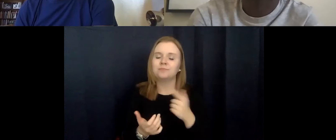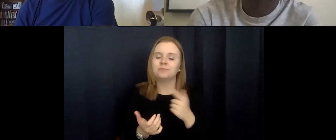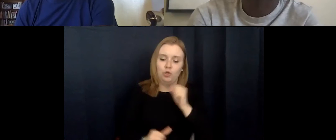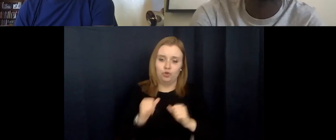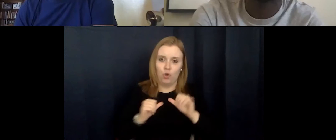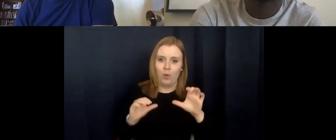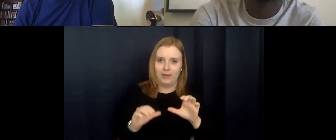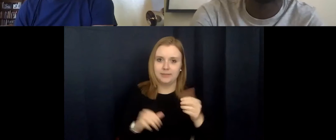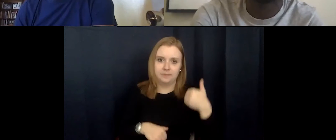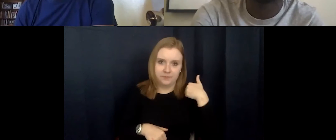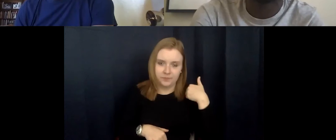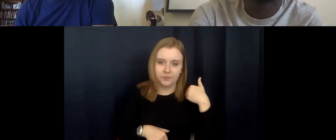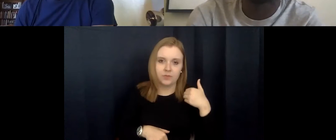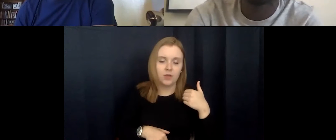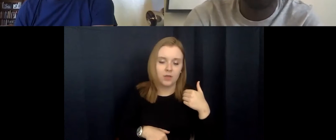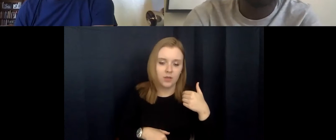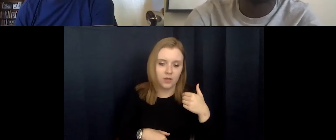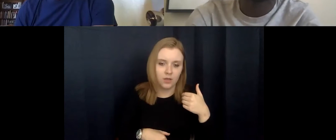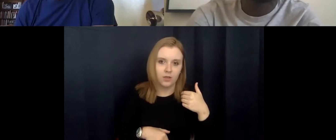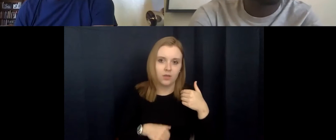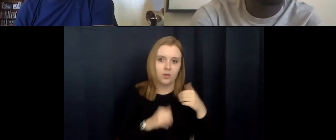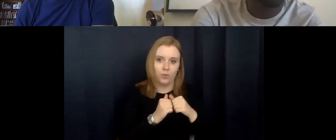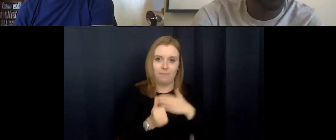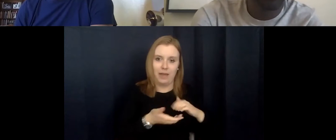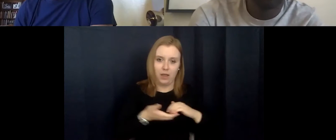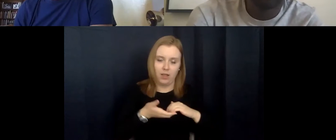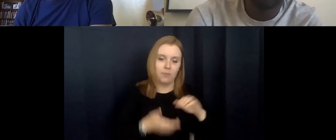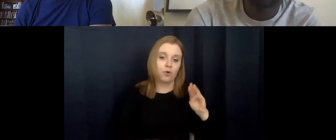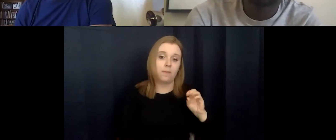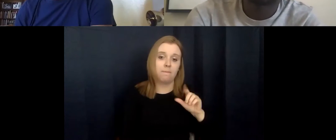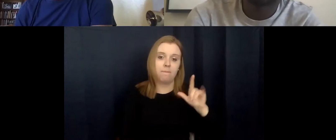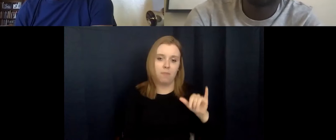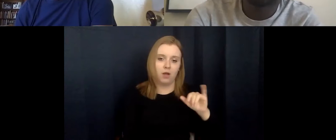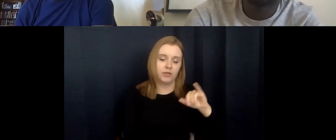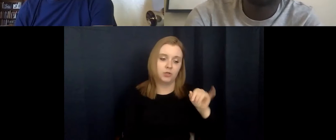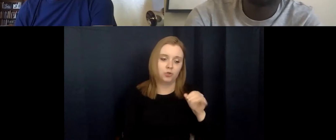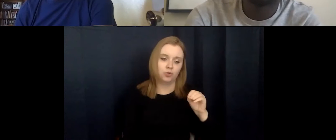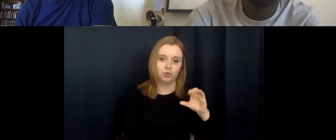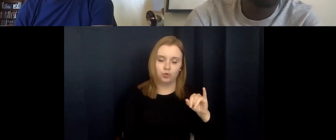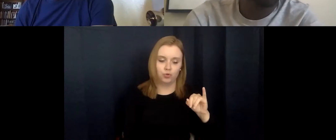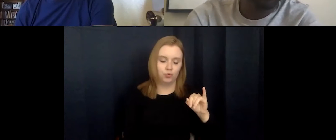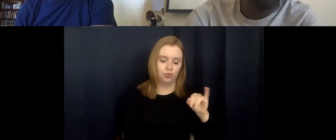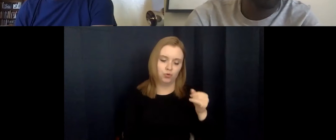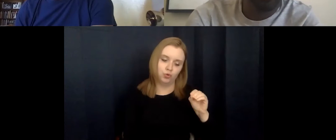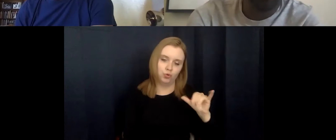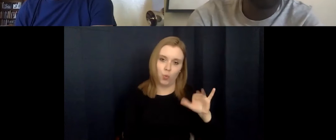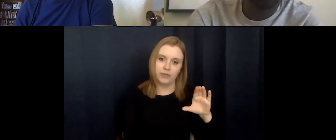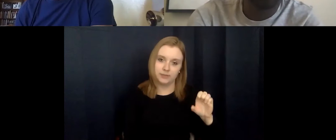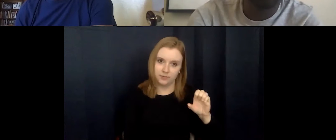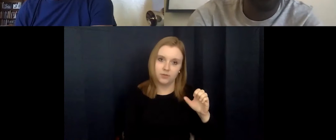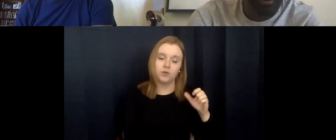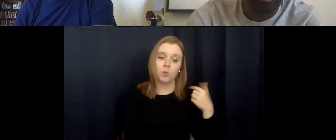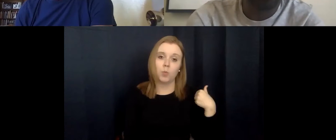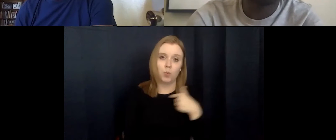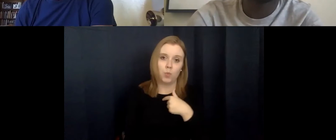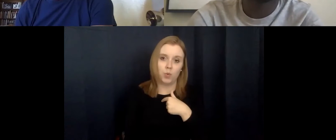dance space project with my collaborator Molly Joyce, and when we were concepting our